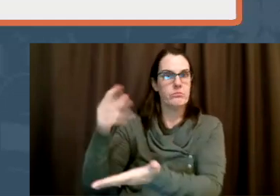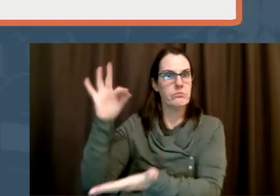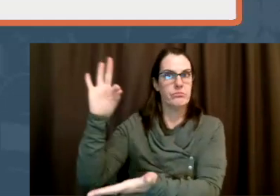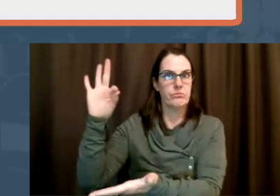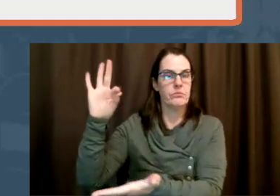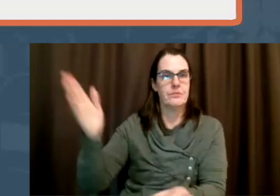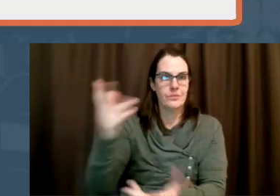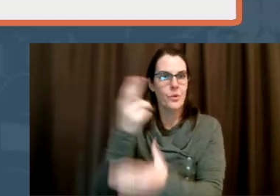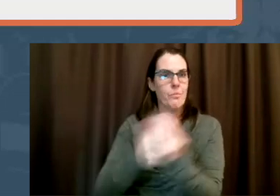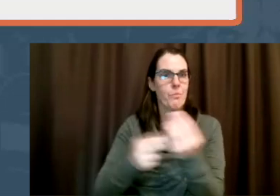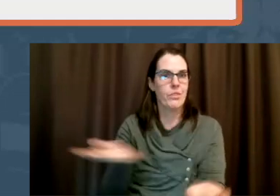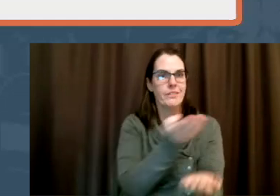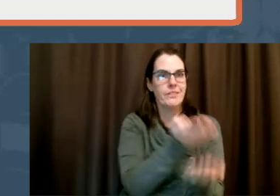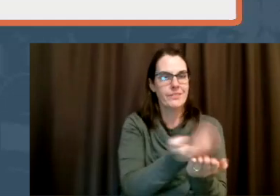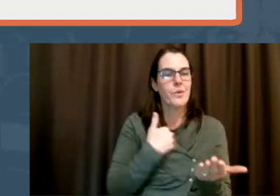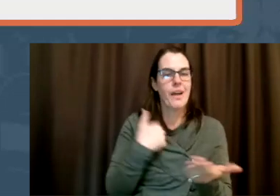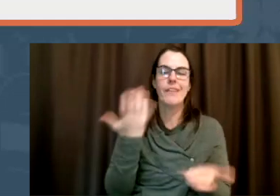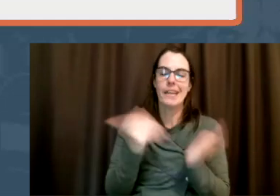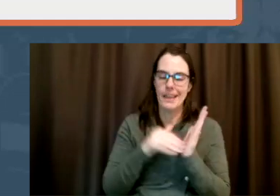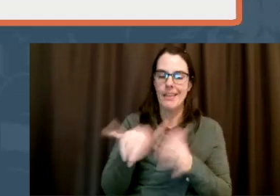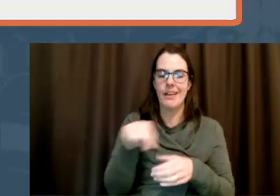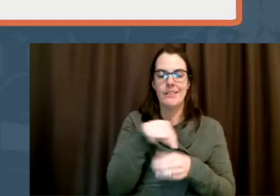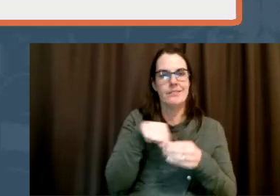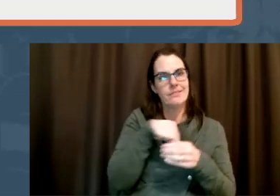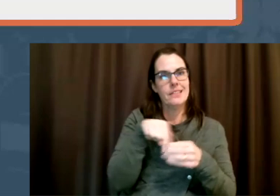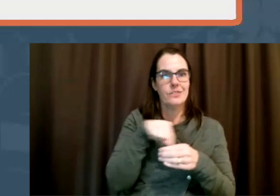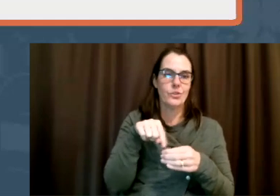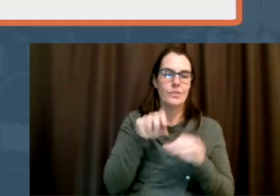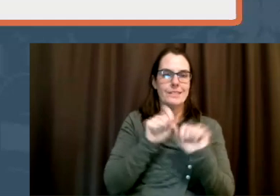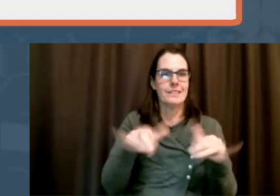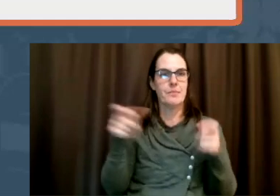internal controls that the auditor will like to see.